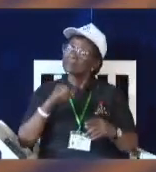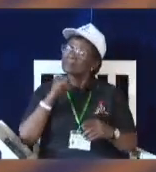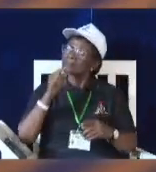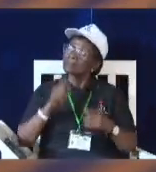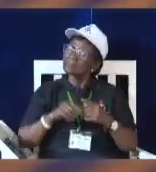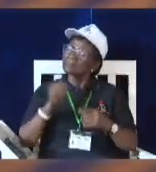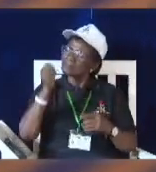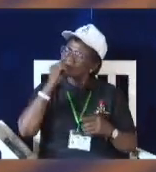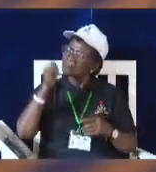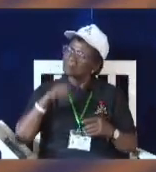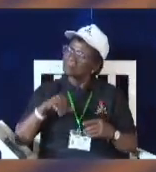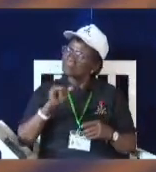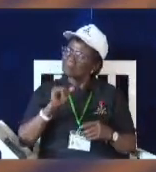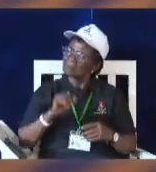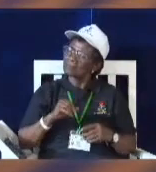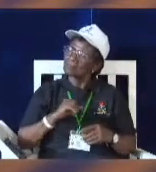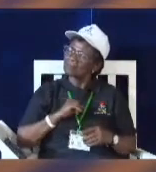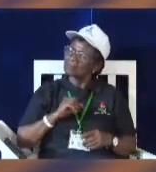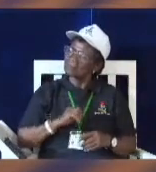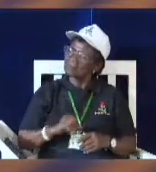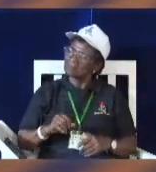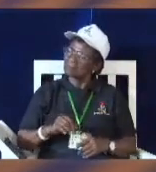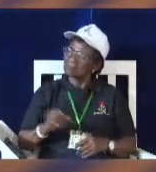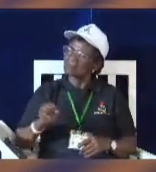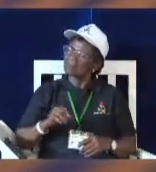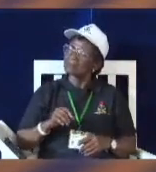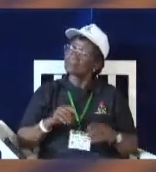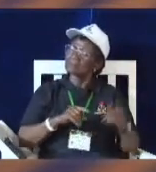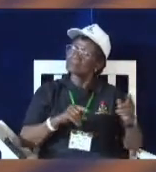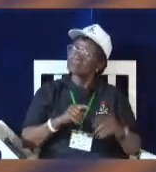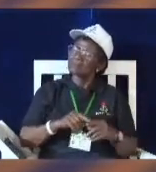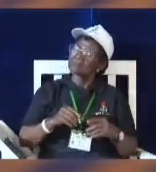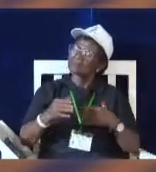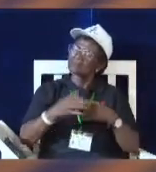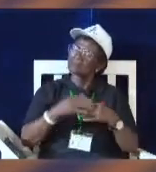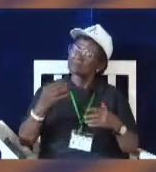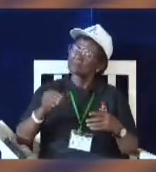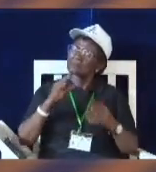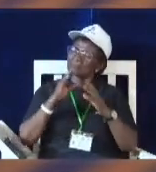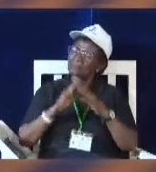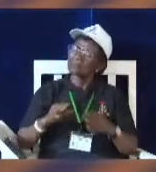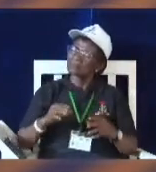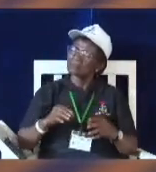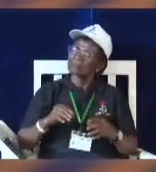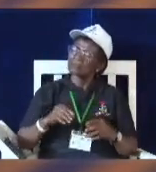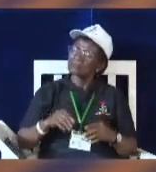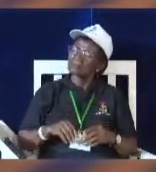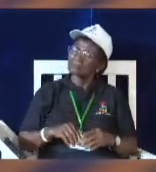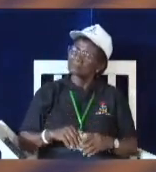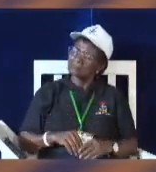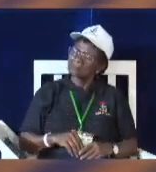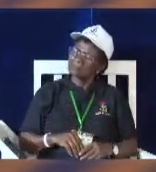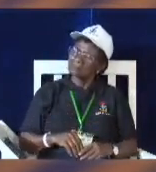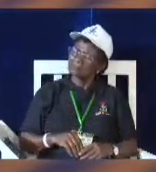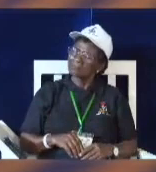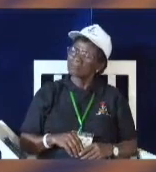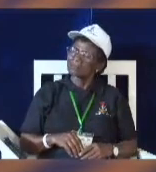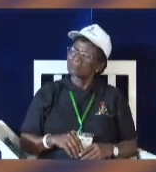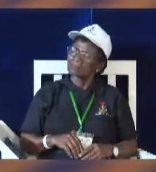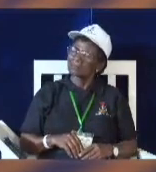into the back of the house, put my hand deep into my throat, and vomited in